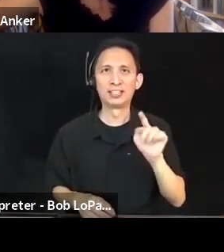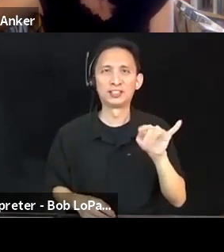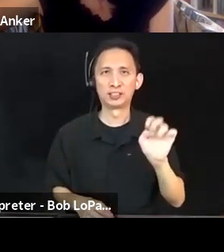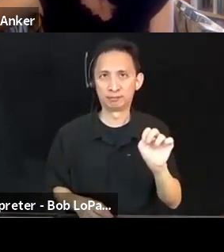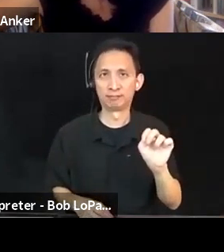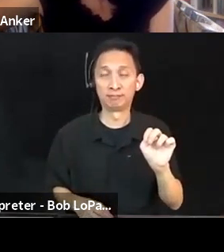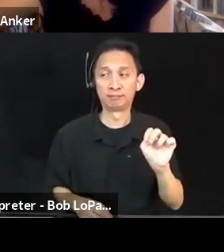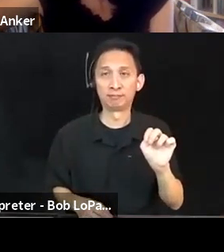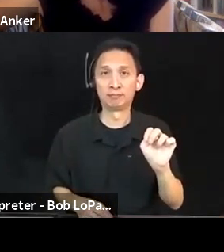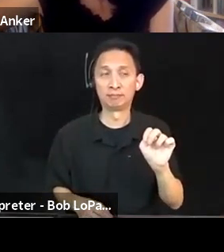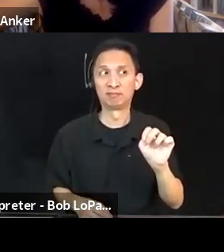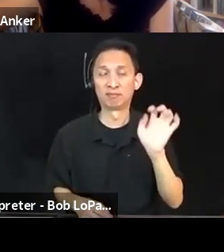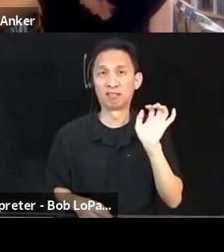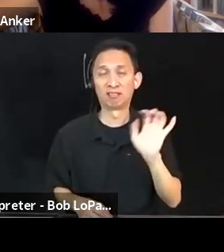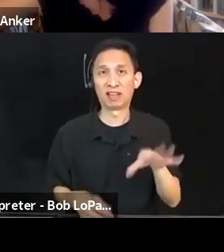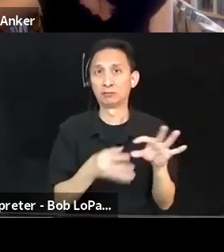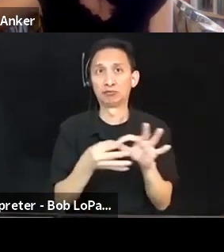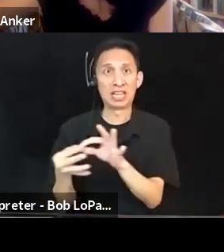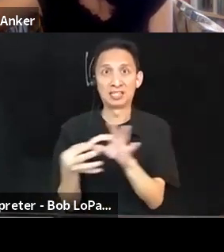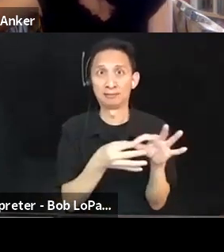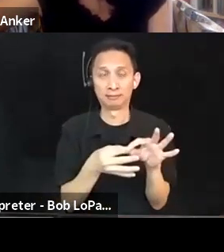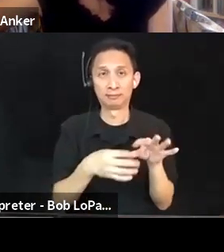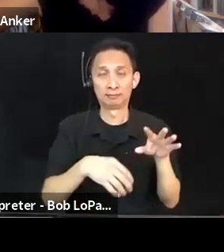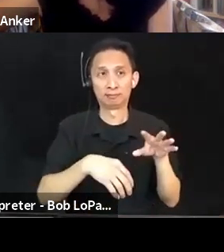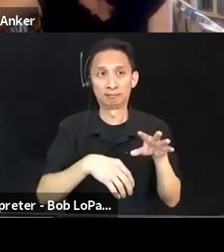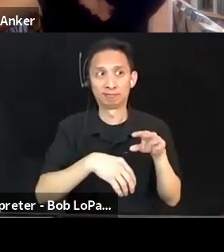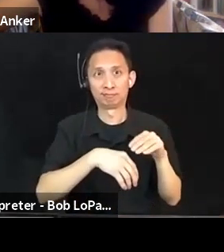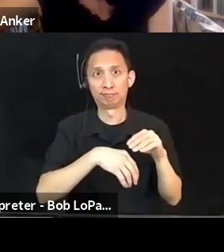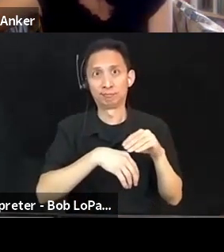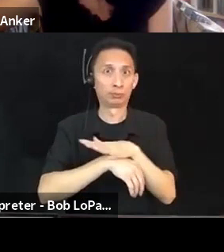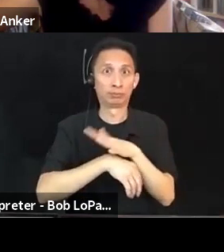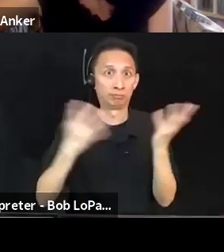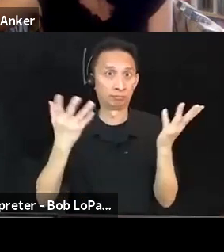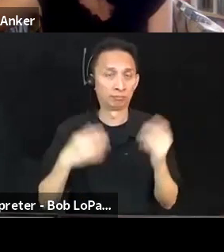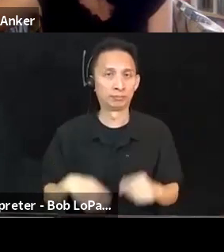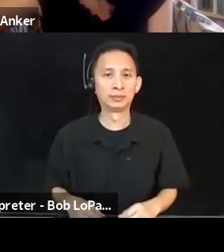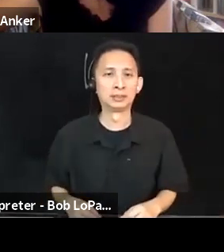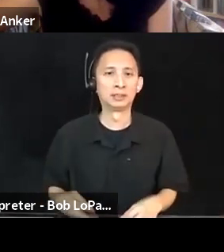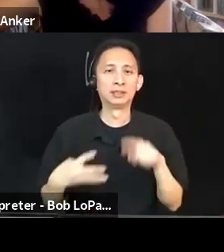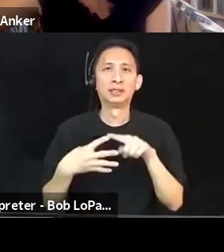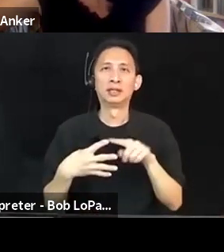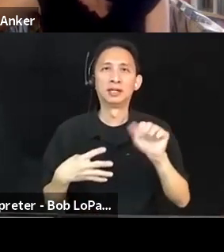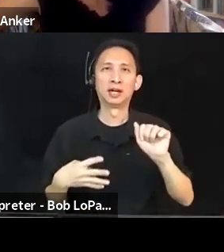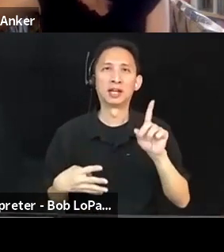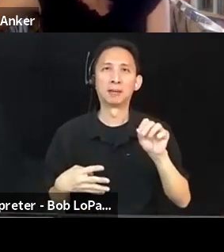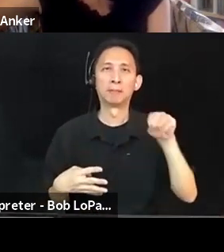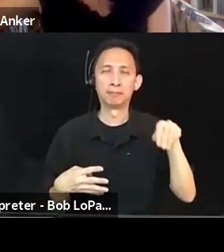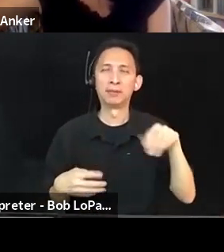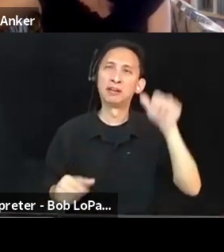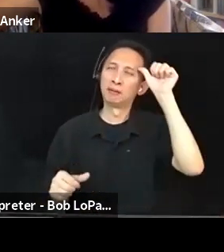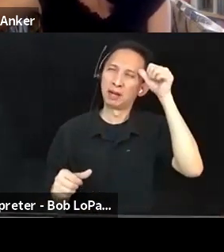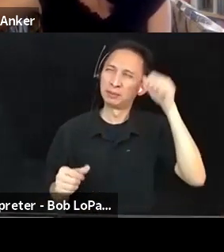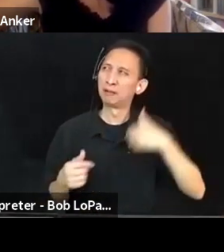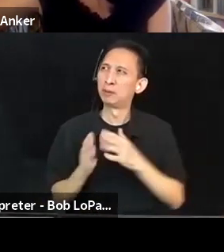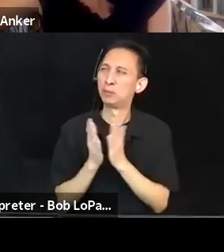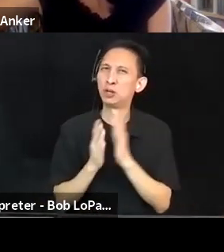almost as a mark of our moment, right? Yeah. Well, this just reminds me of that, the book from maybe last year,